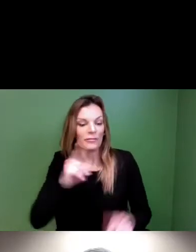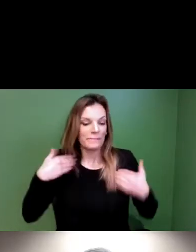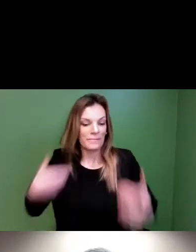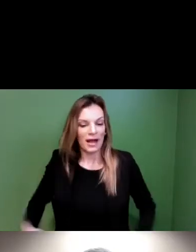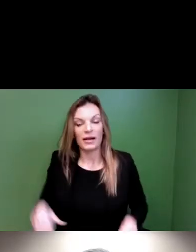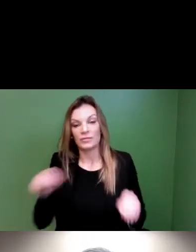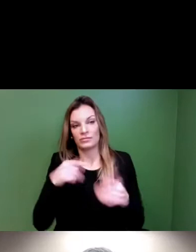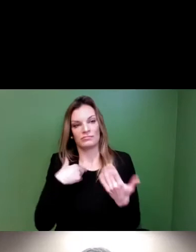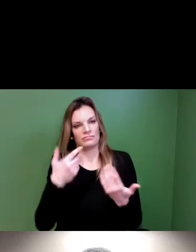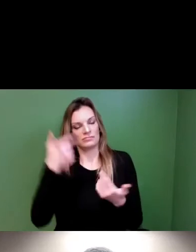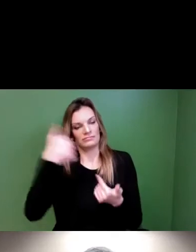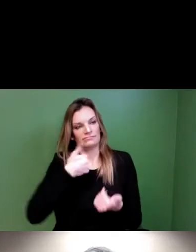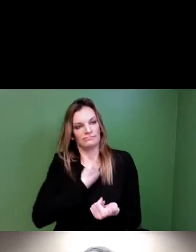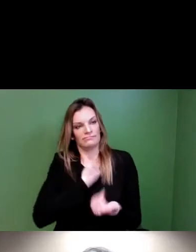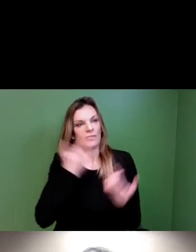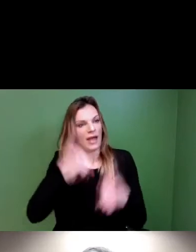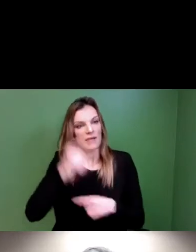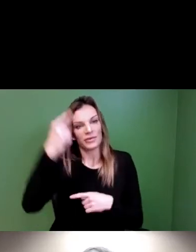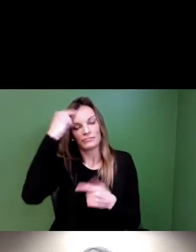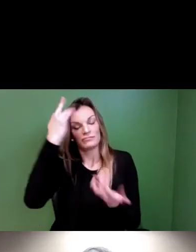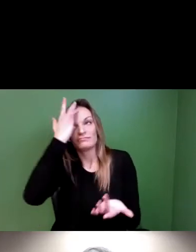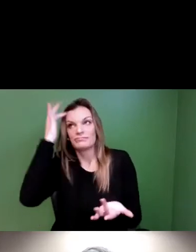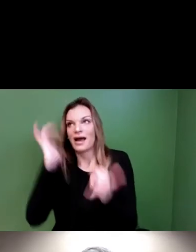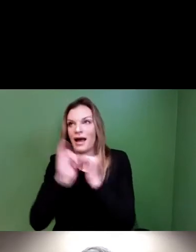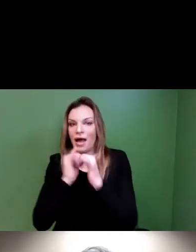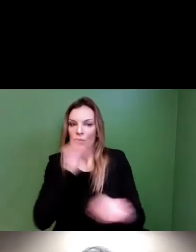completely forgotten how to do that. So our goal is to retrain.